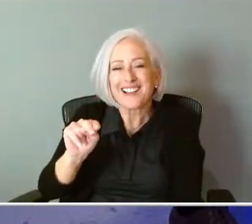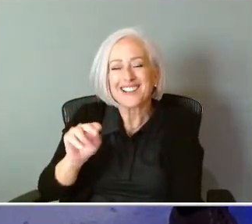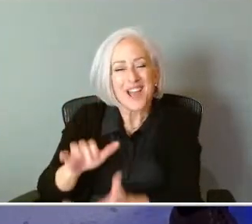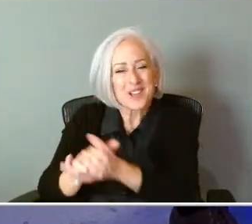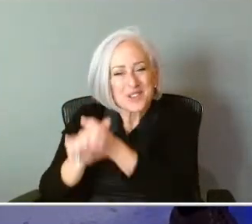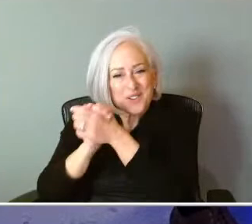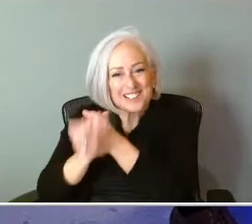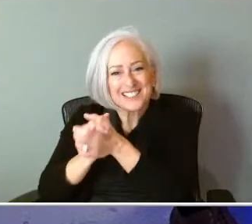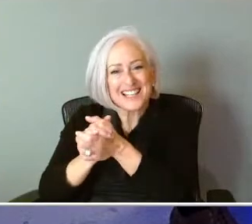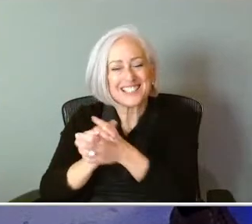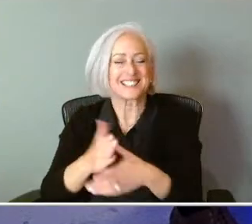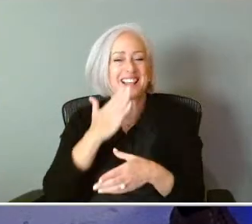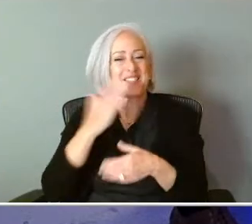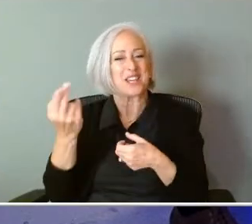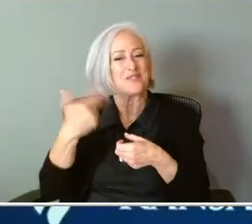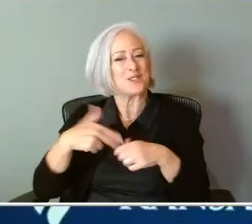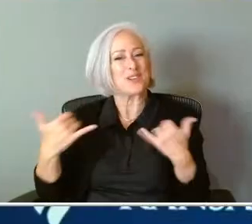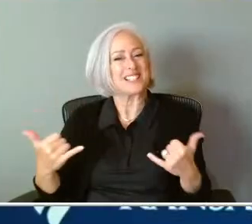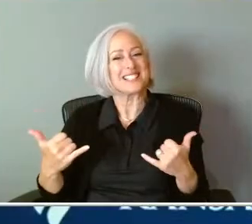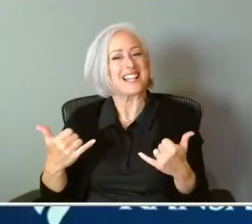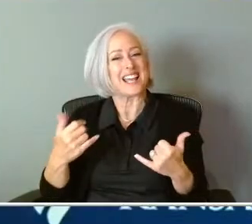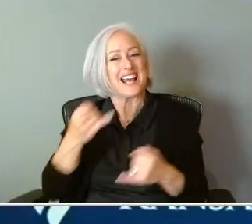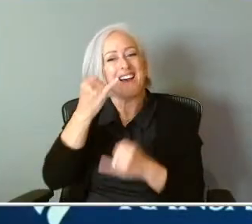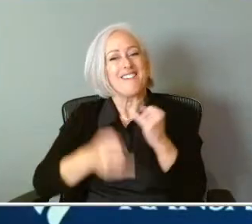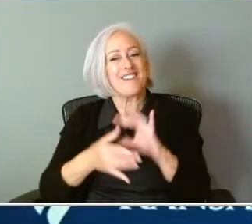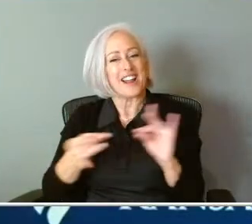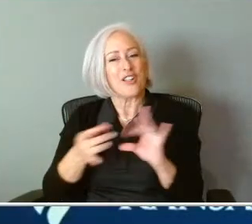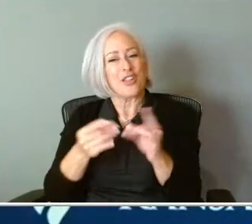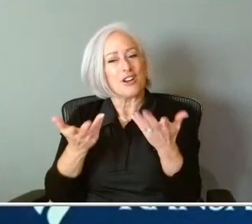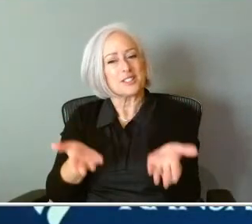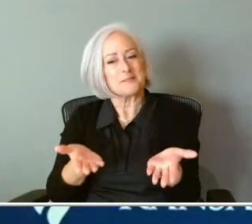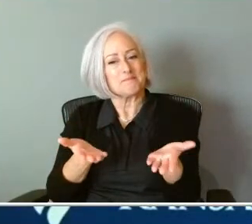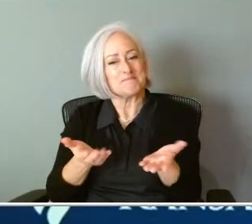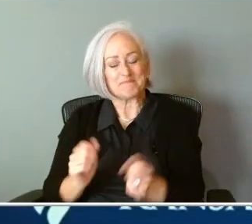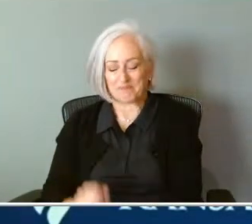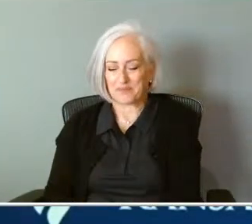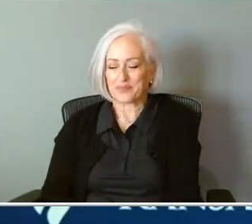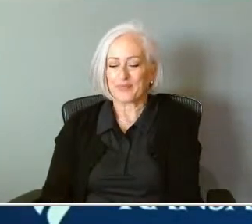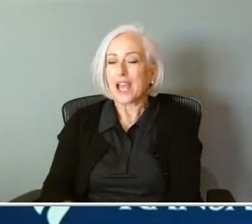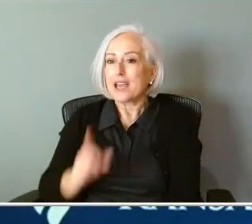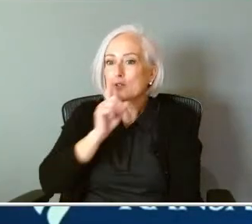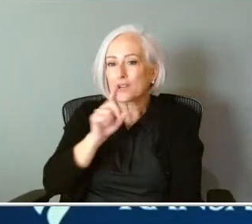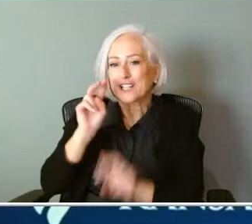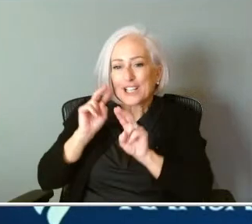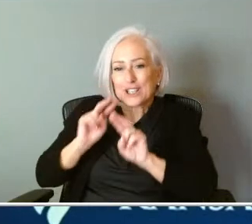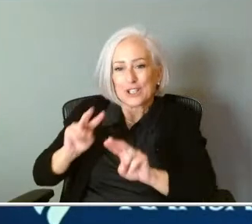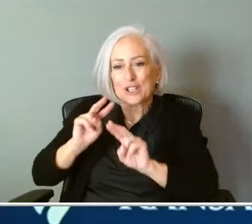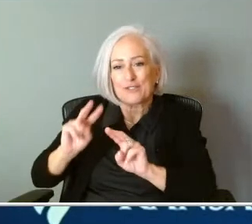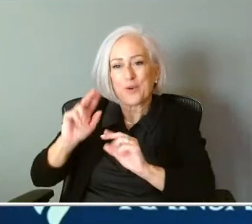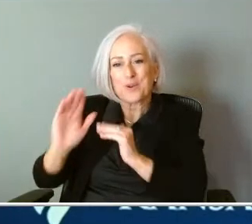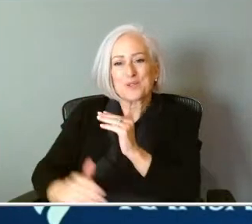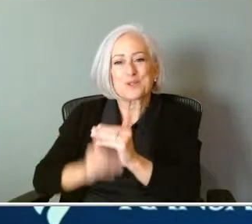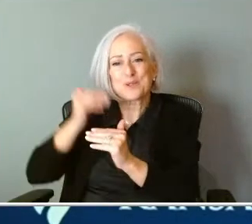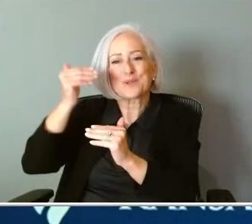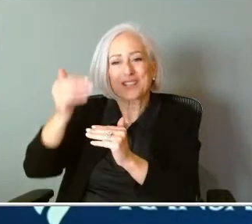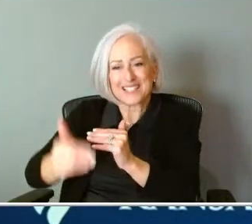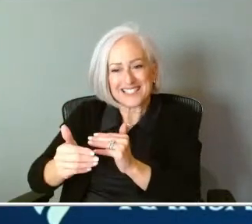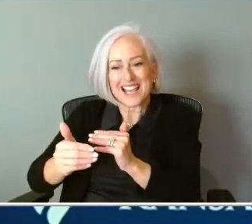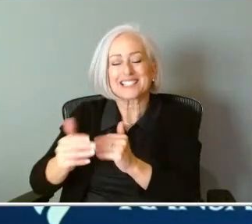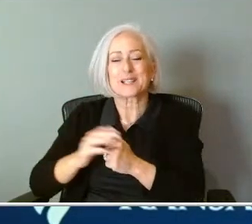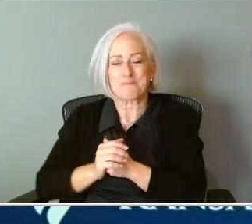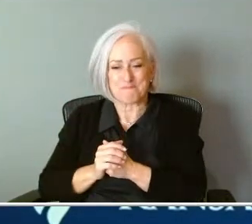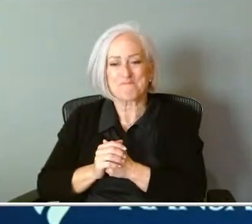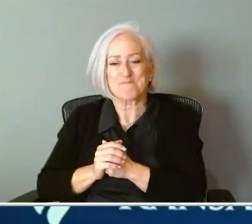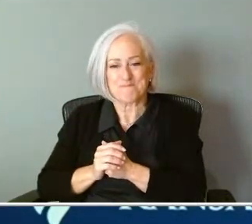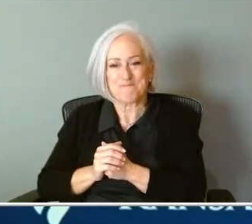with us today. Final takeaway. Yeah, I'm really looking forward to sort of the next step in leveraging